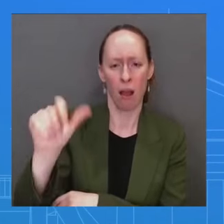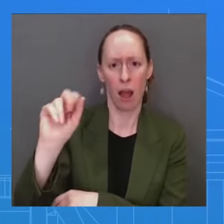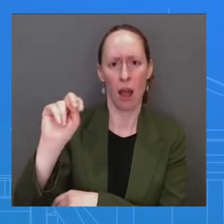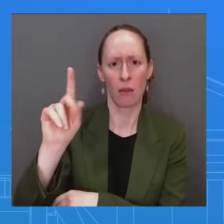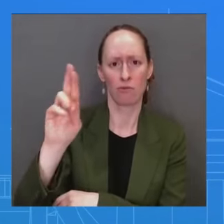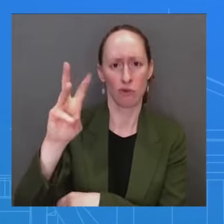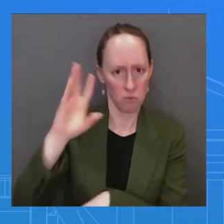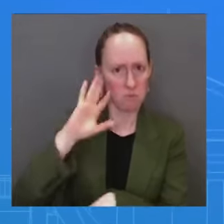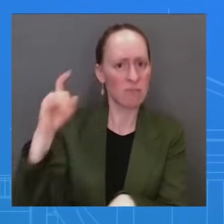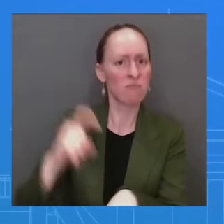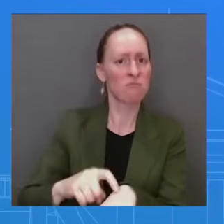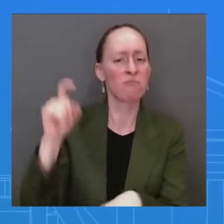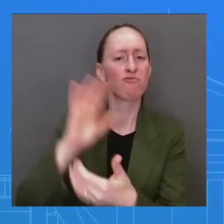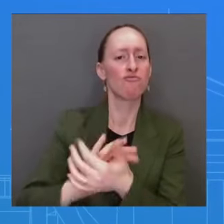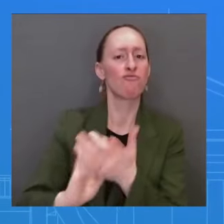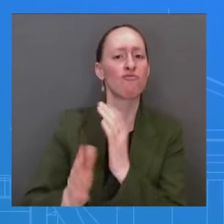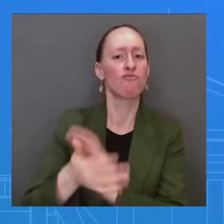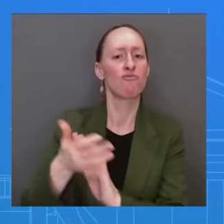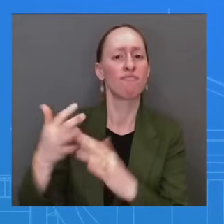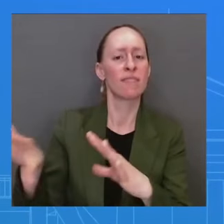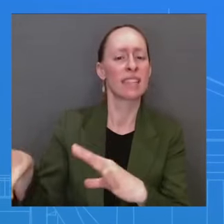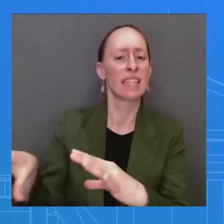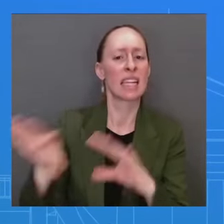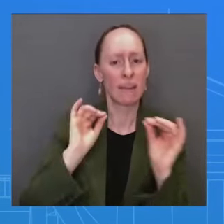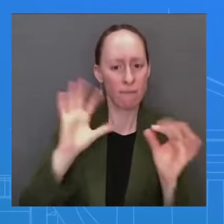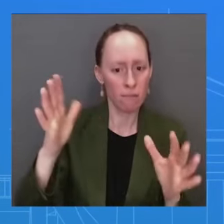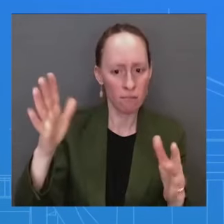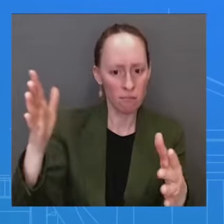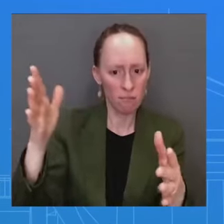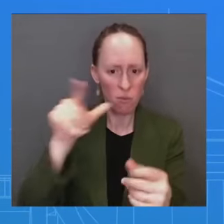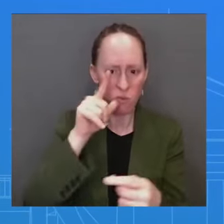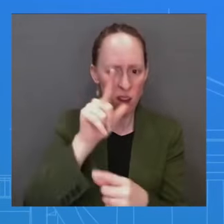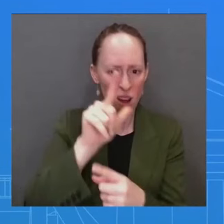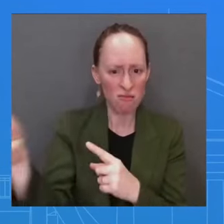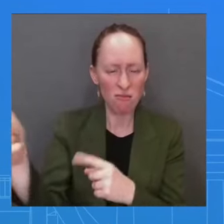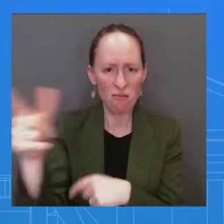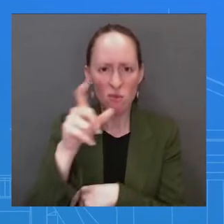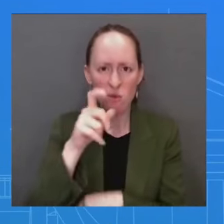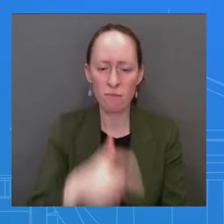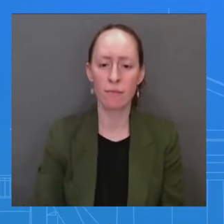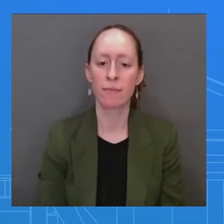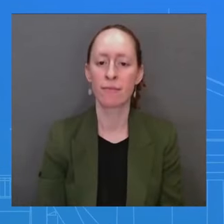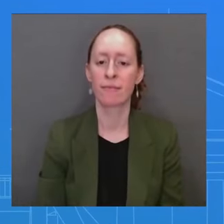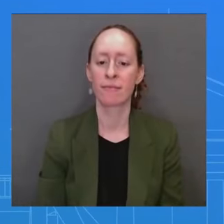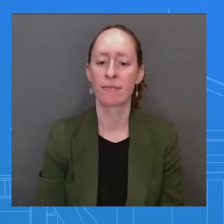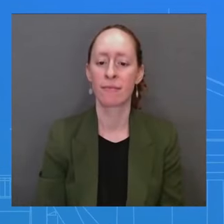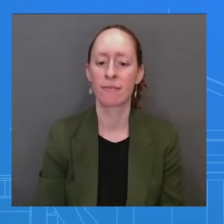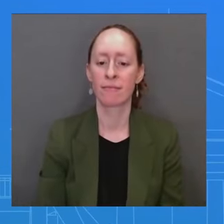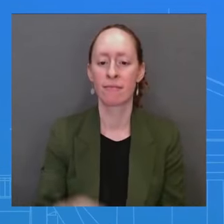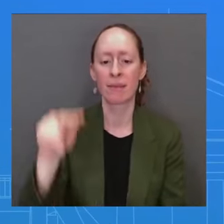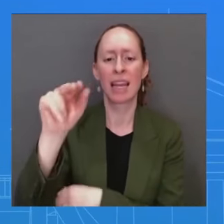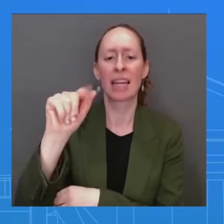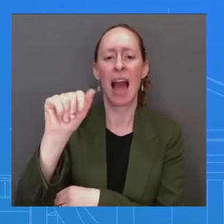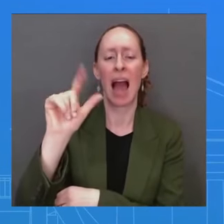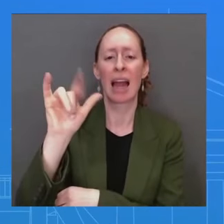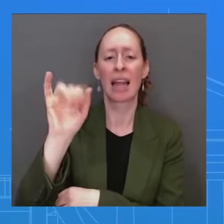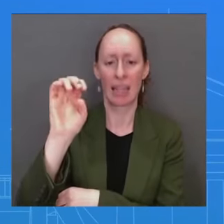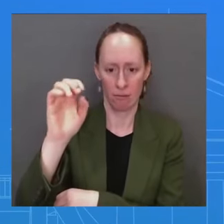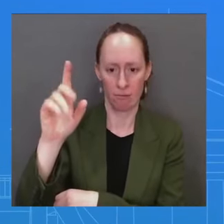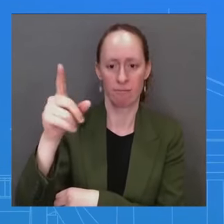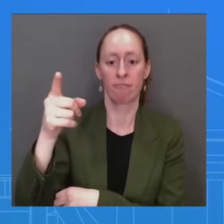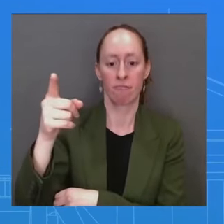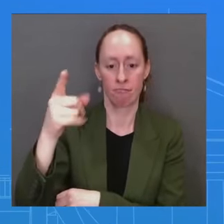the implementation? So Natalie Quinlan, who is Deputy Chief of Staff, is going to take over his portfolio. And